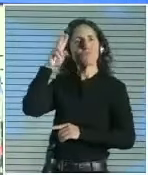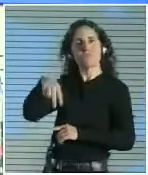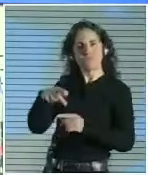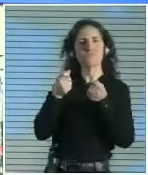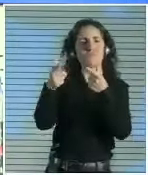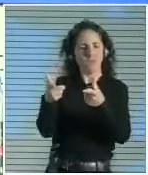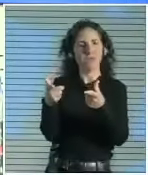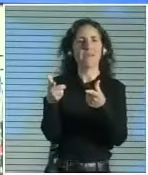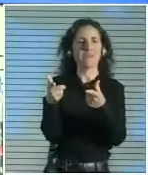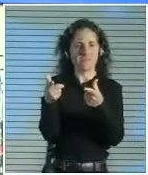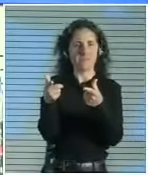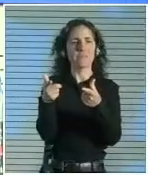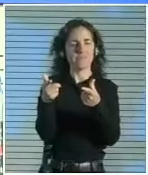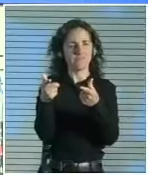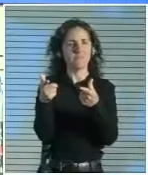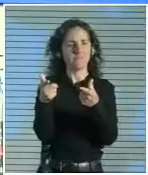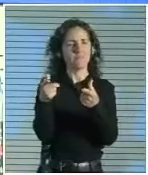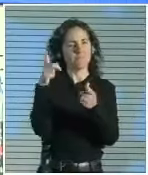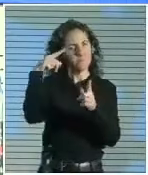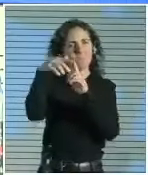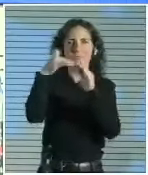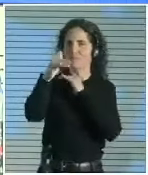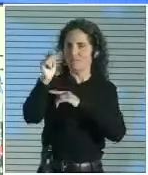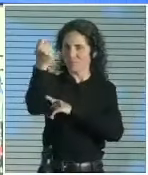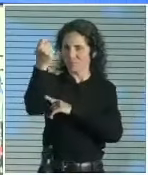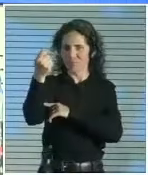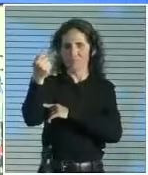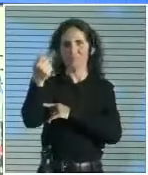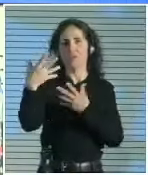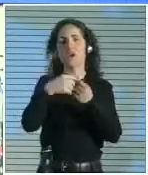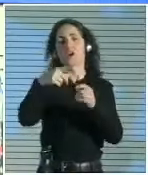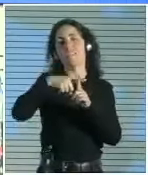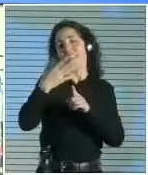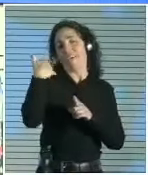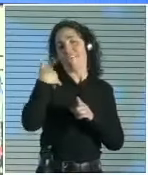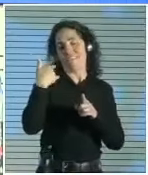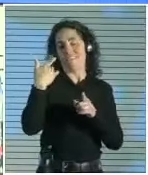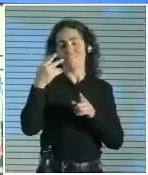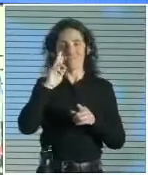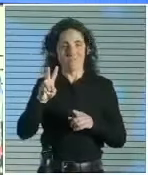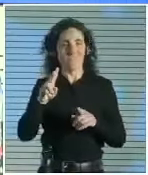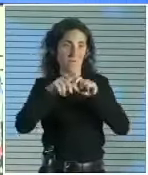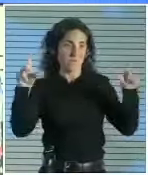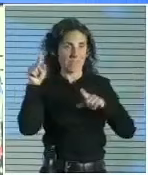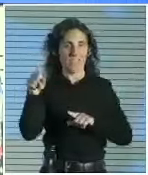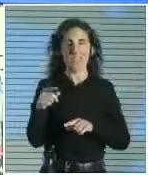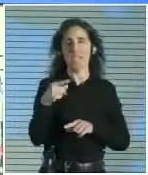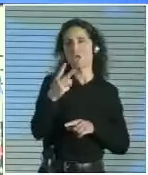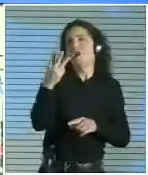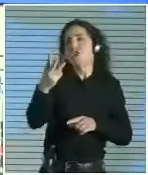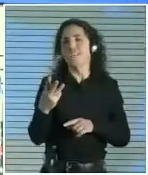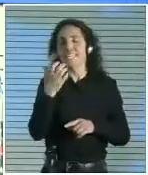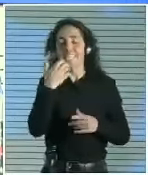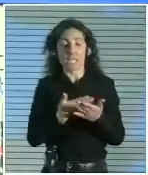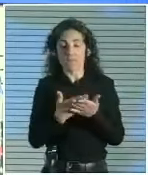the levels you saw yesterday on the screen. So level 1, 2, or 3, or if they're part of a certification, we recognize